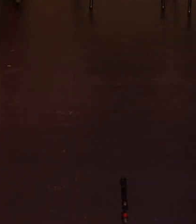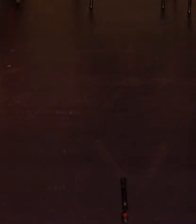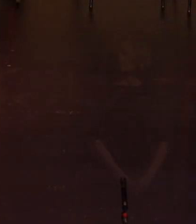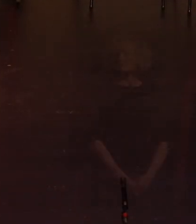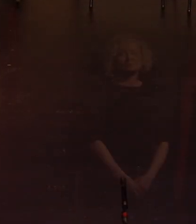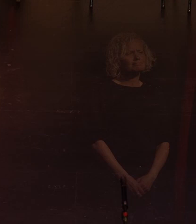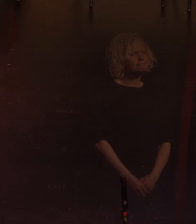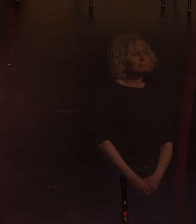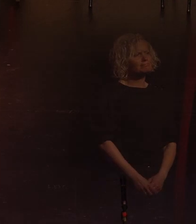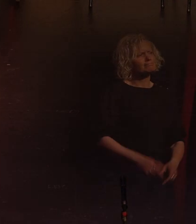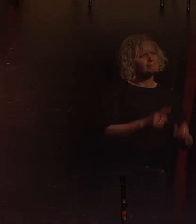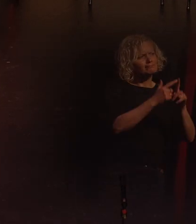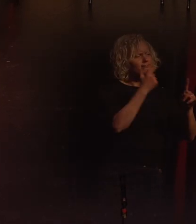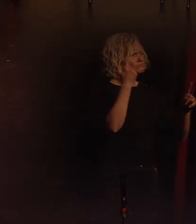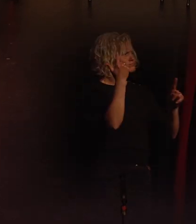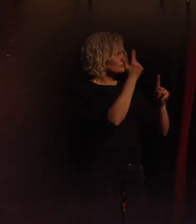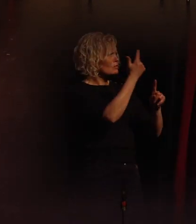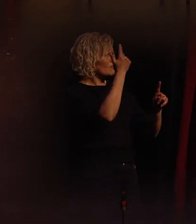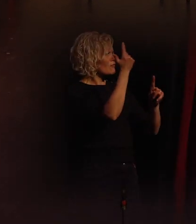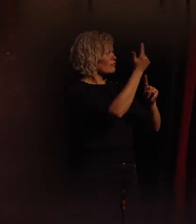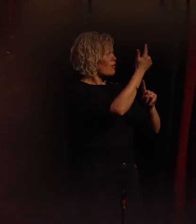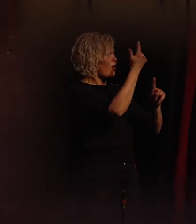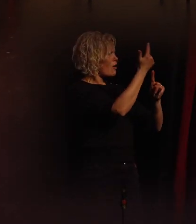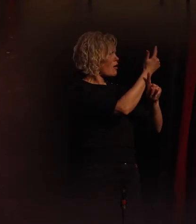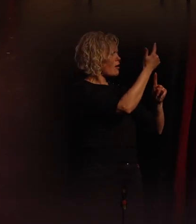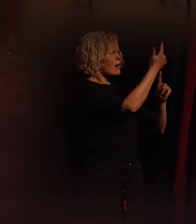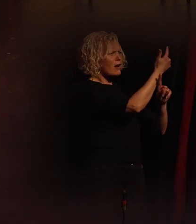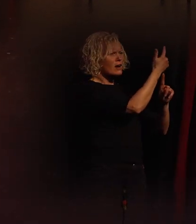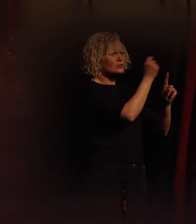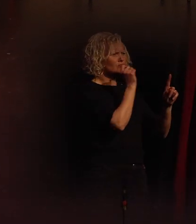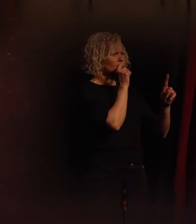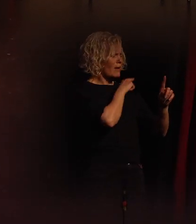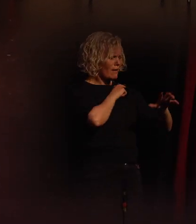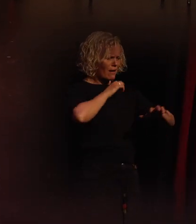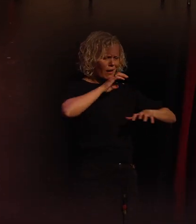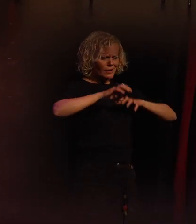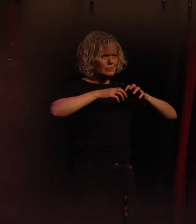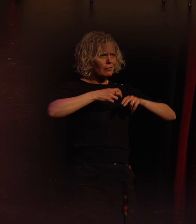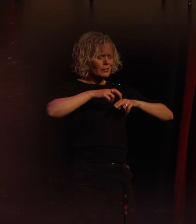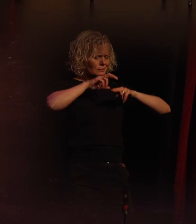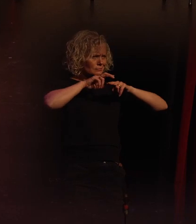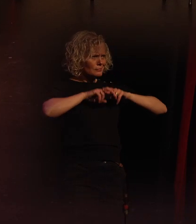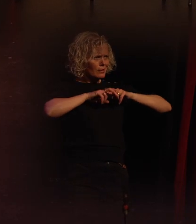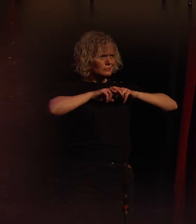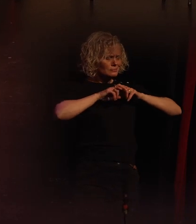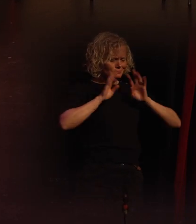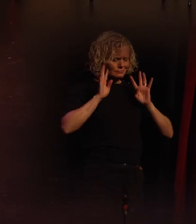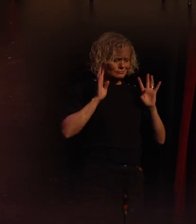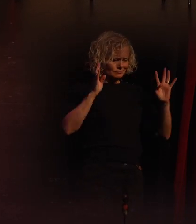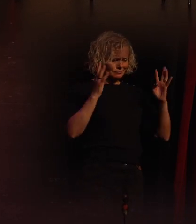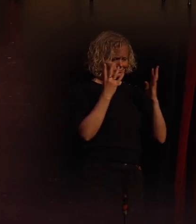In a far off land, a strange little animal sat in its cage in the